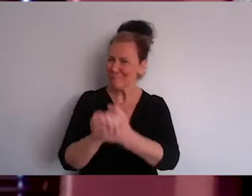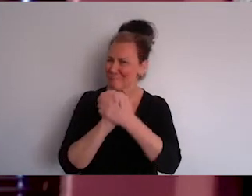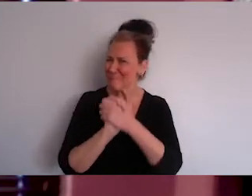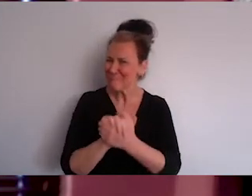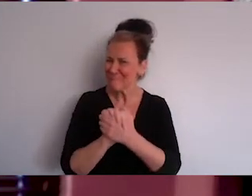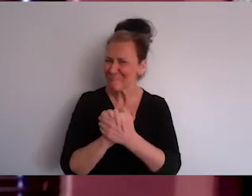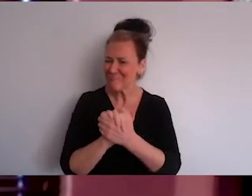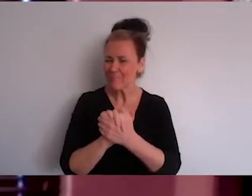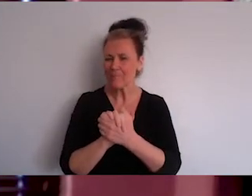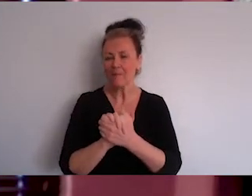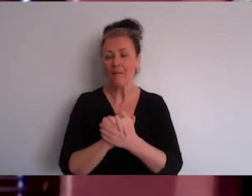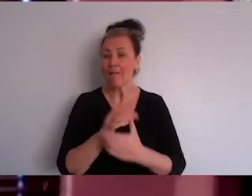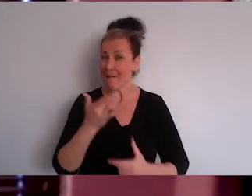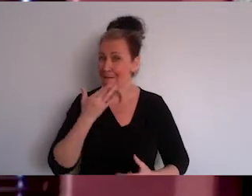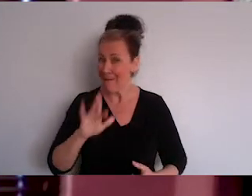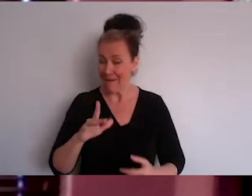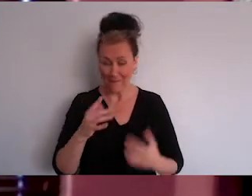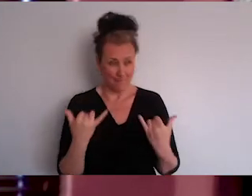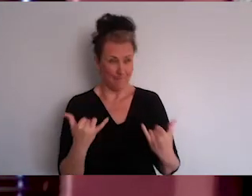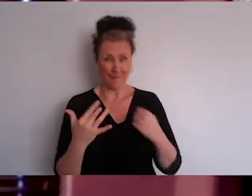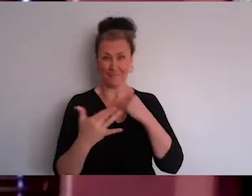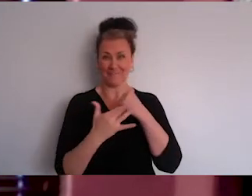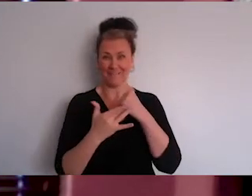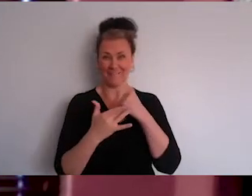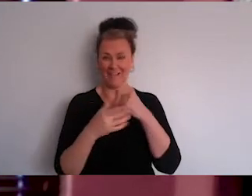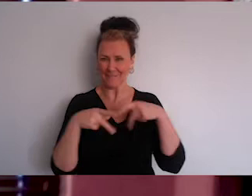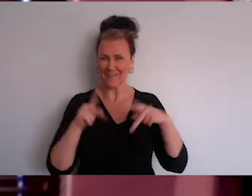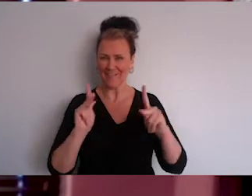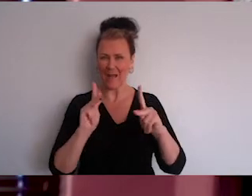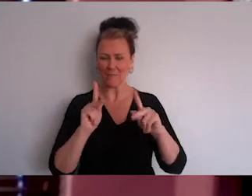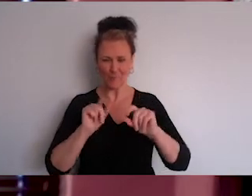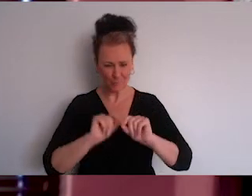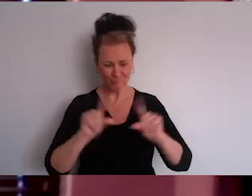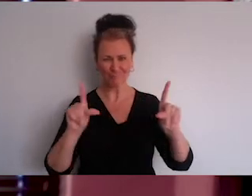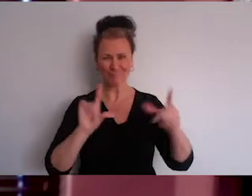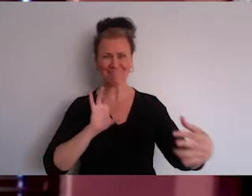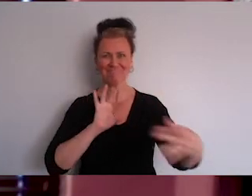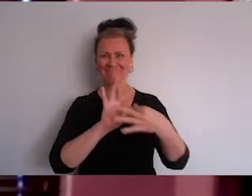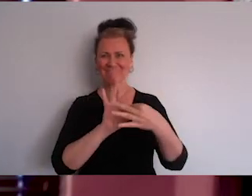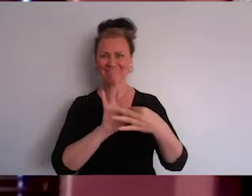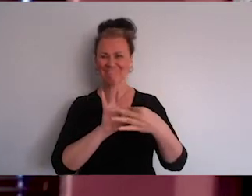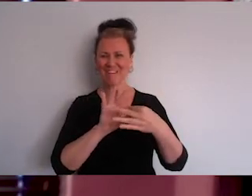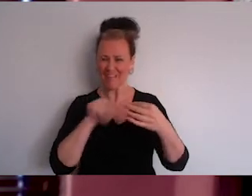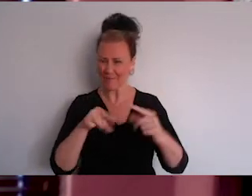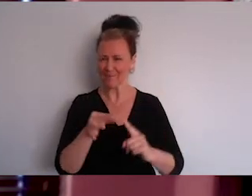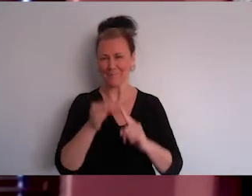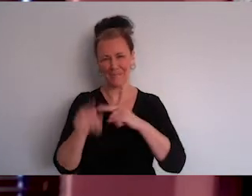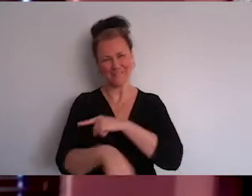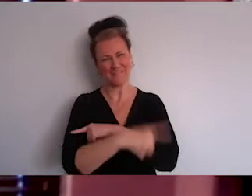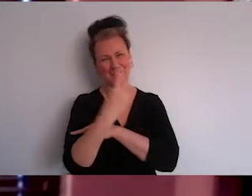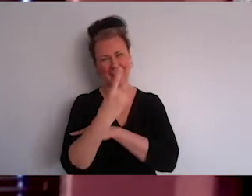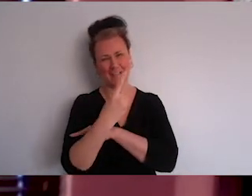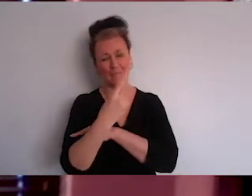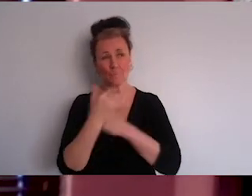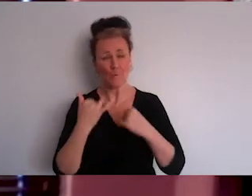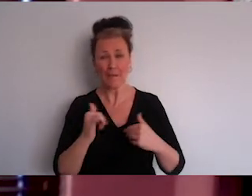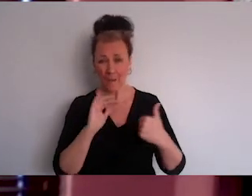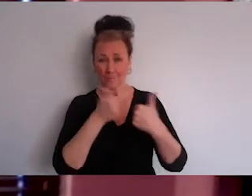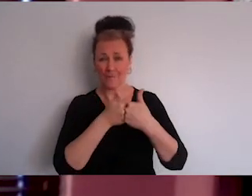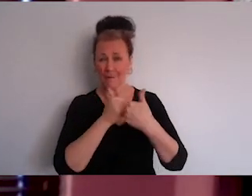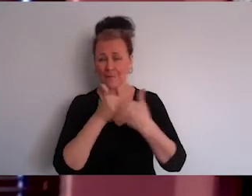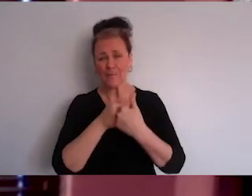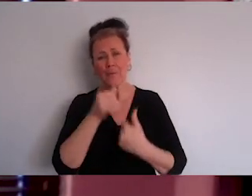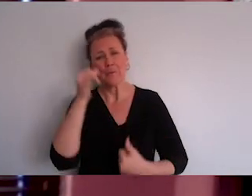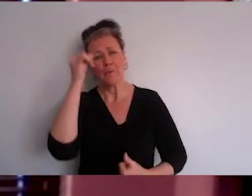Congratulations. I'm grateful that modern technology allows us to be connected on this very special day. The challenges of this moment are